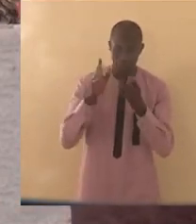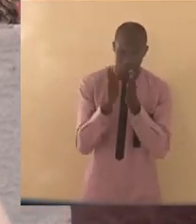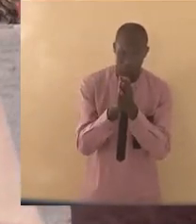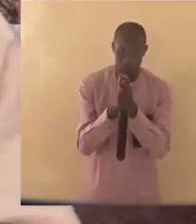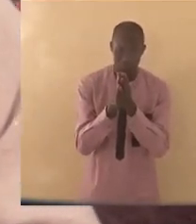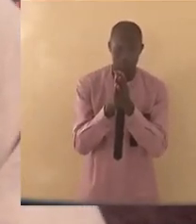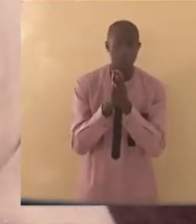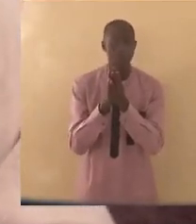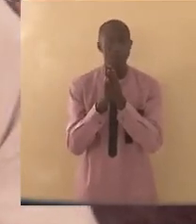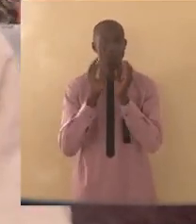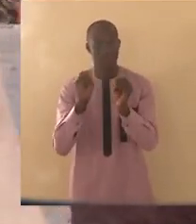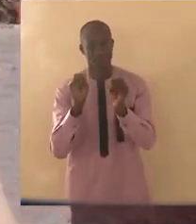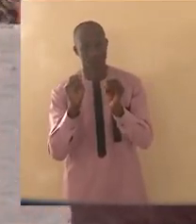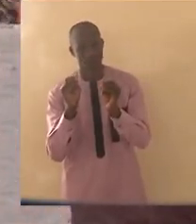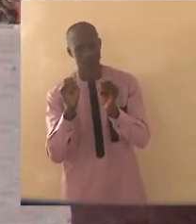teach me to pray.